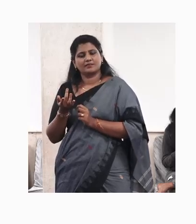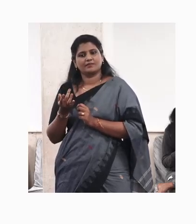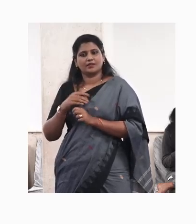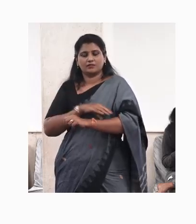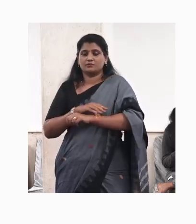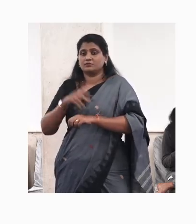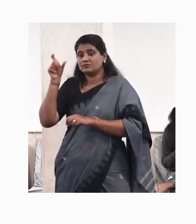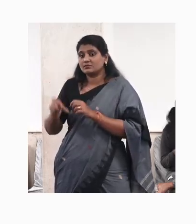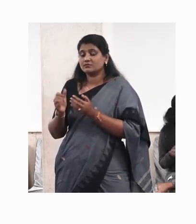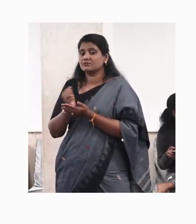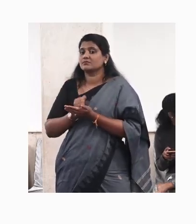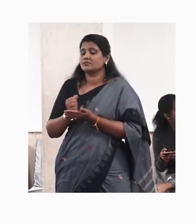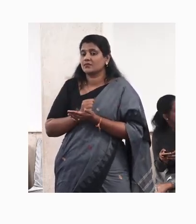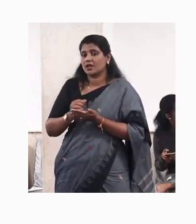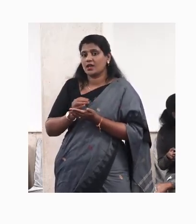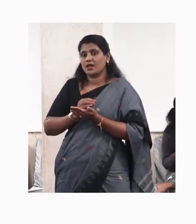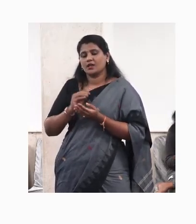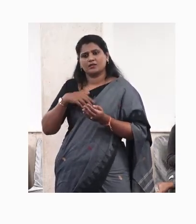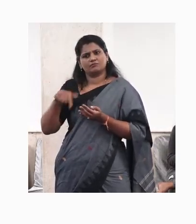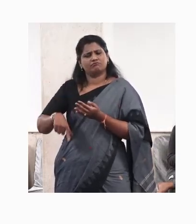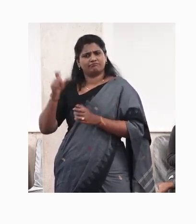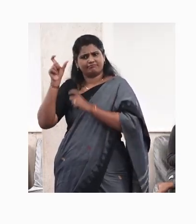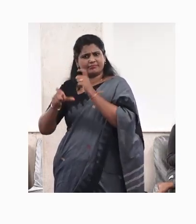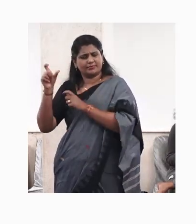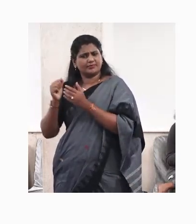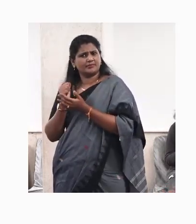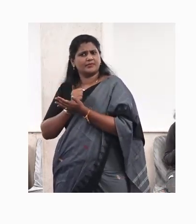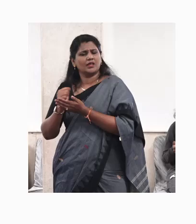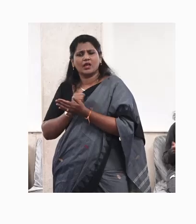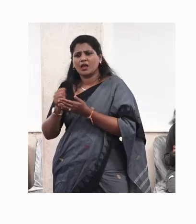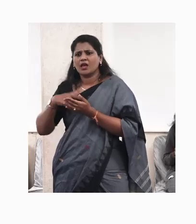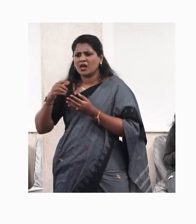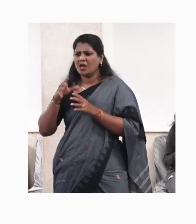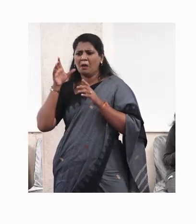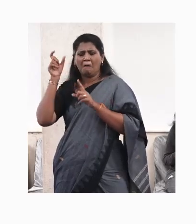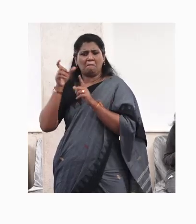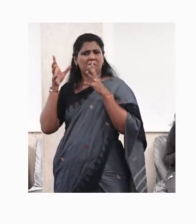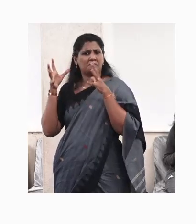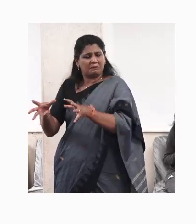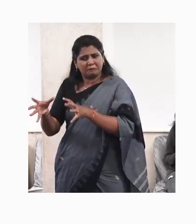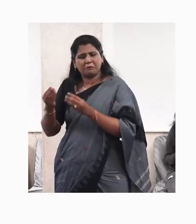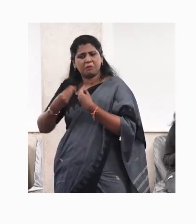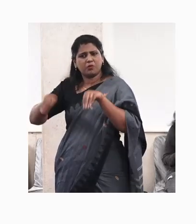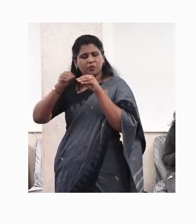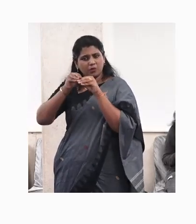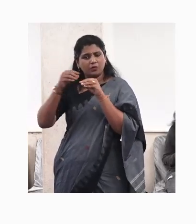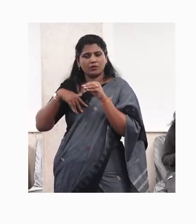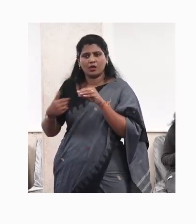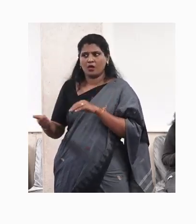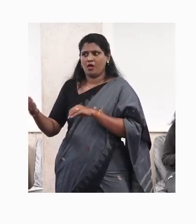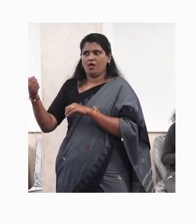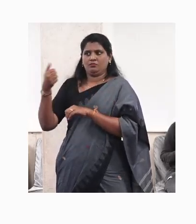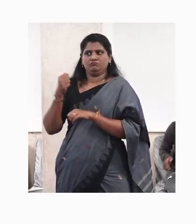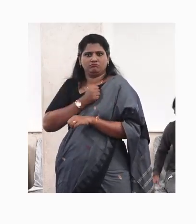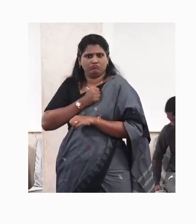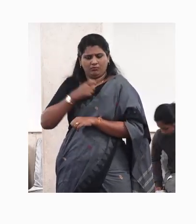therapists in training or people who just start practicing, there's a lot of pressure we place on ourselves. We place a lot of the onus on